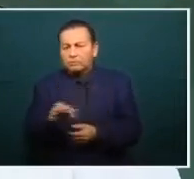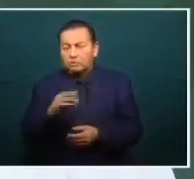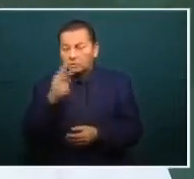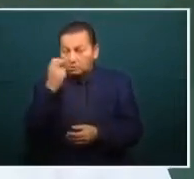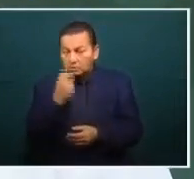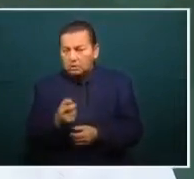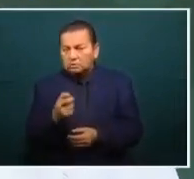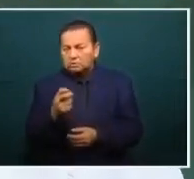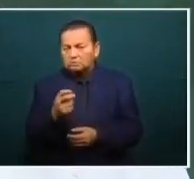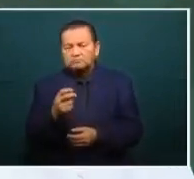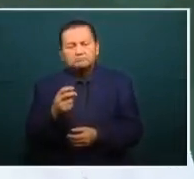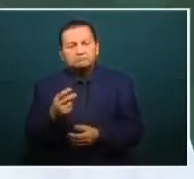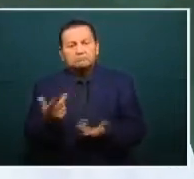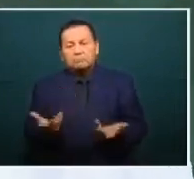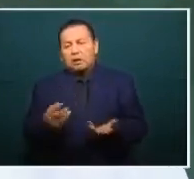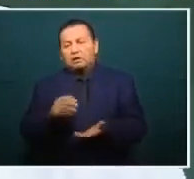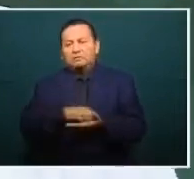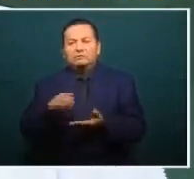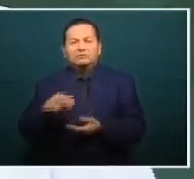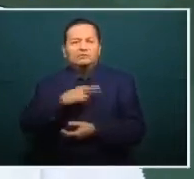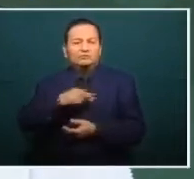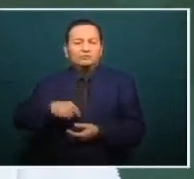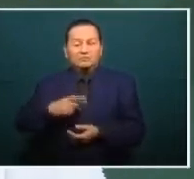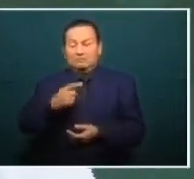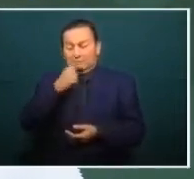a people that is hard workers.